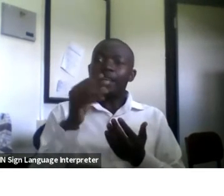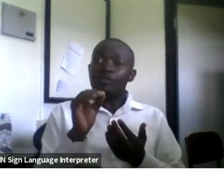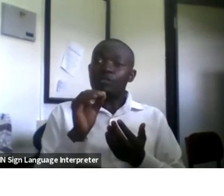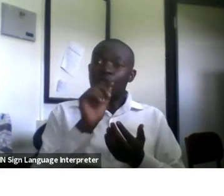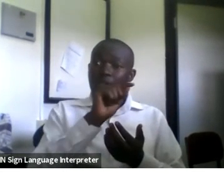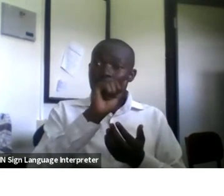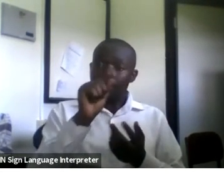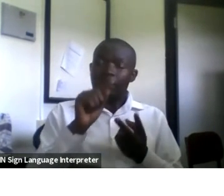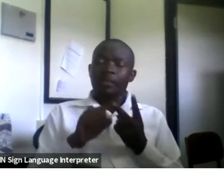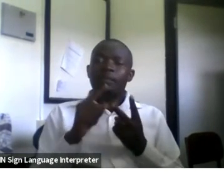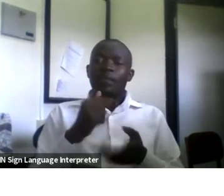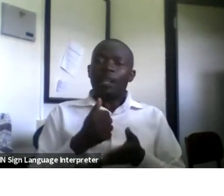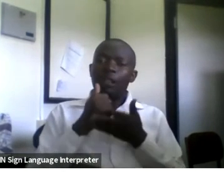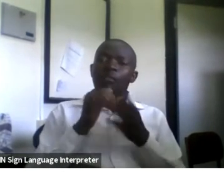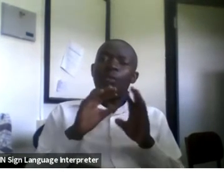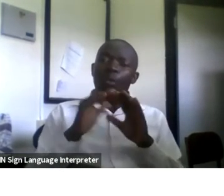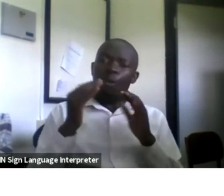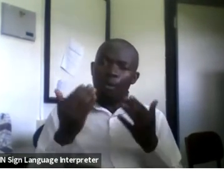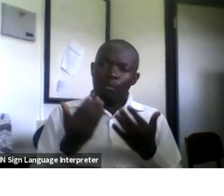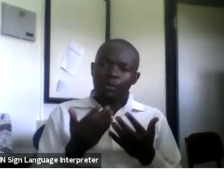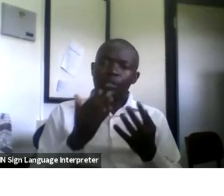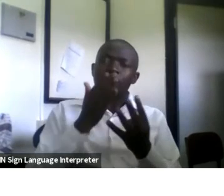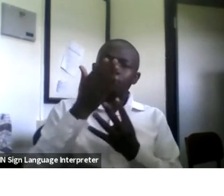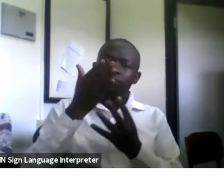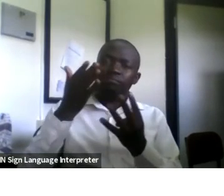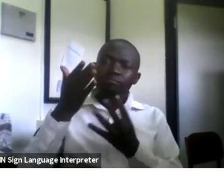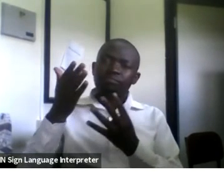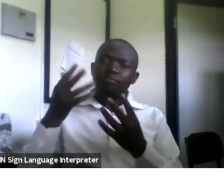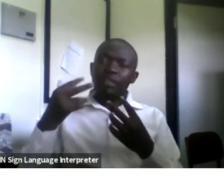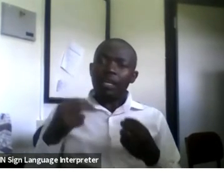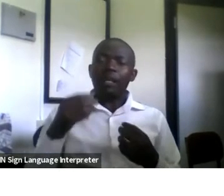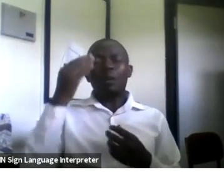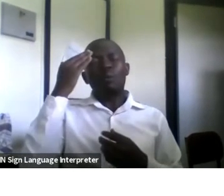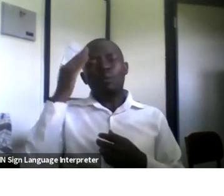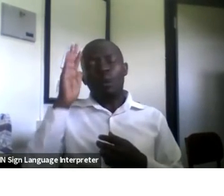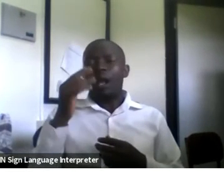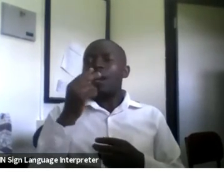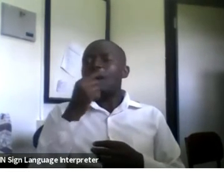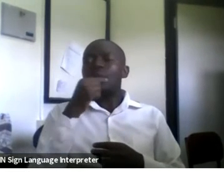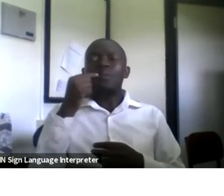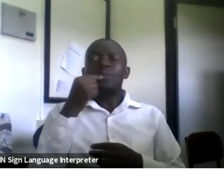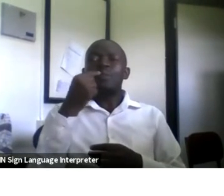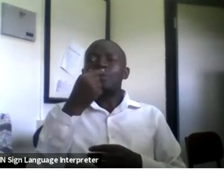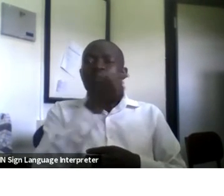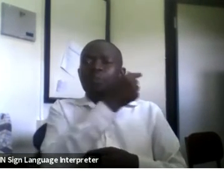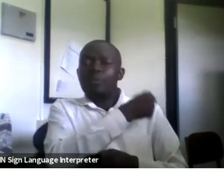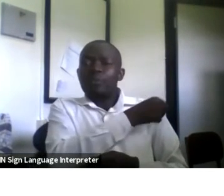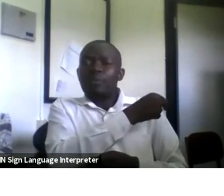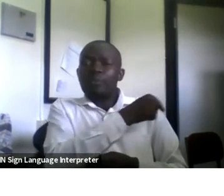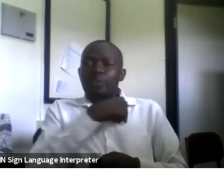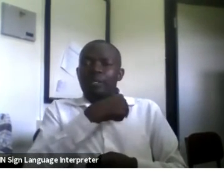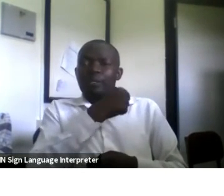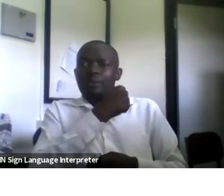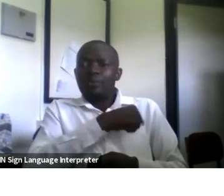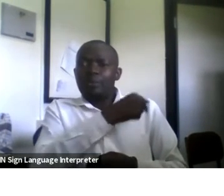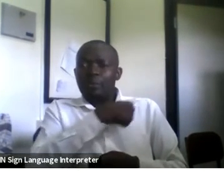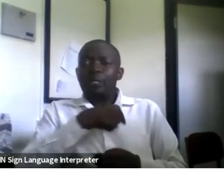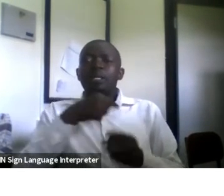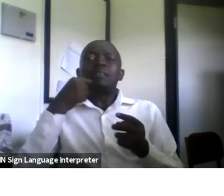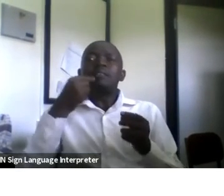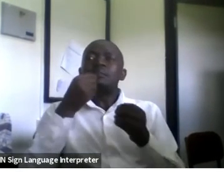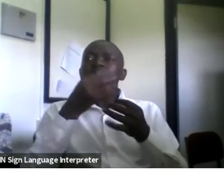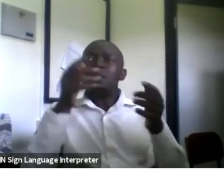community first aid, etc. Particularly, Red Cross works in war-torn countries. So you need to reach out to people with